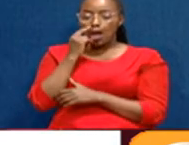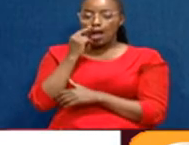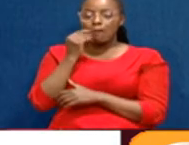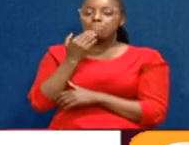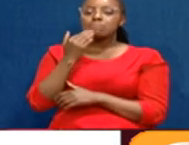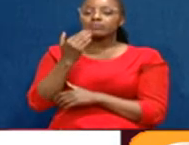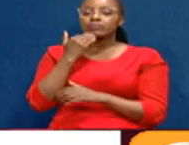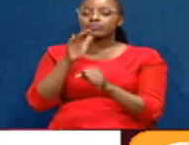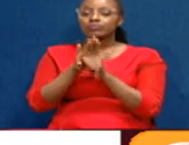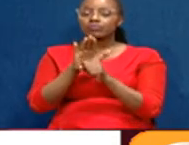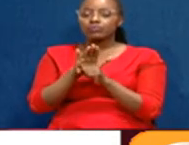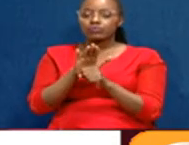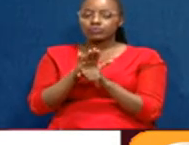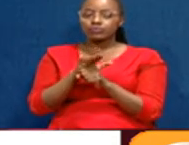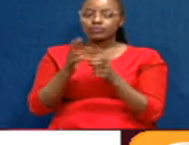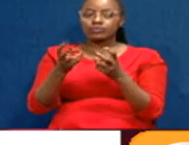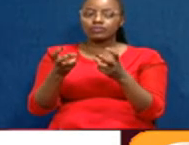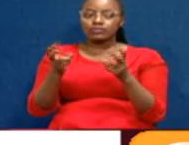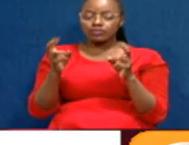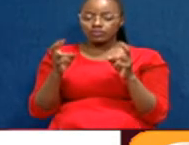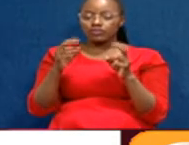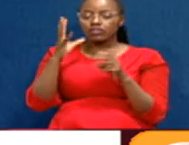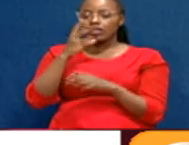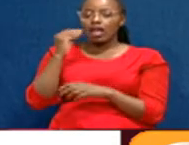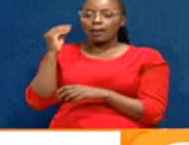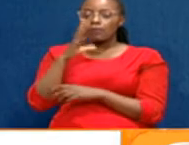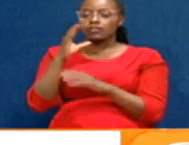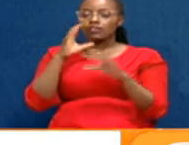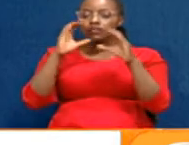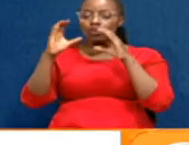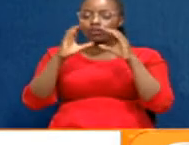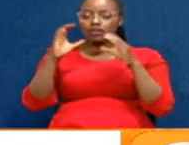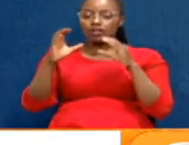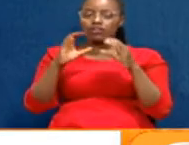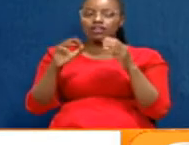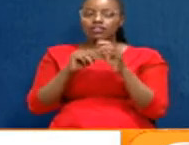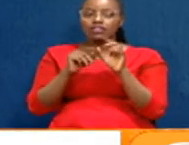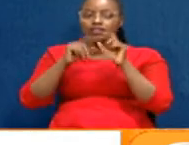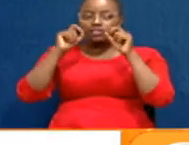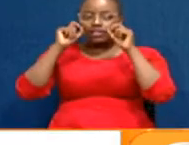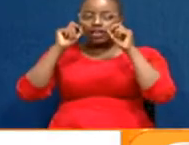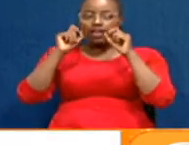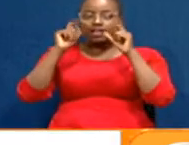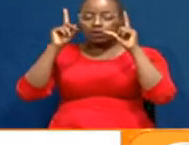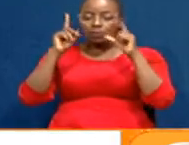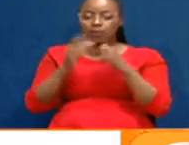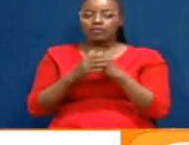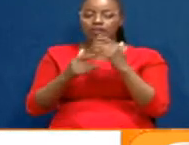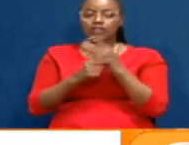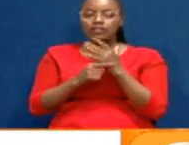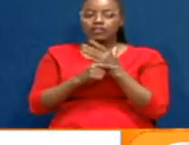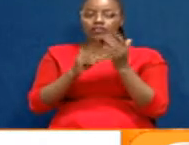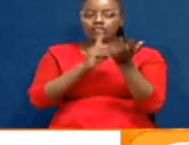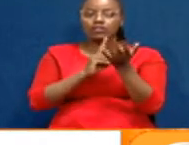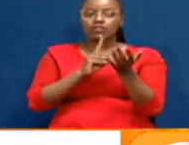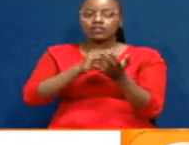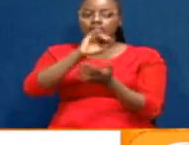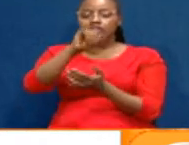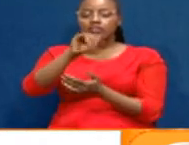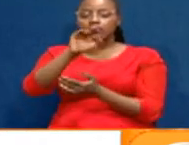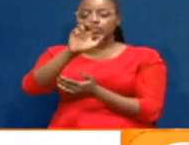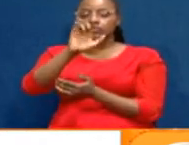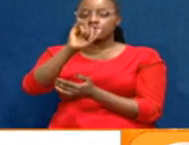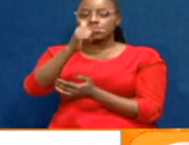Okay. I thank you so much, panelists, for this beautiful conversation. It's really eye-opening. My name is Dr. Juliet